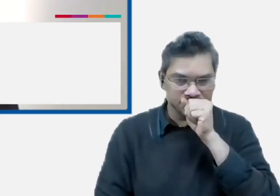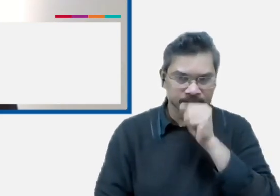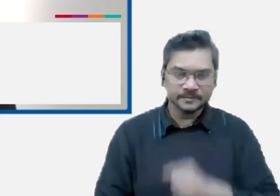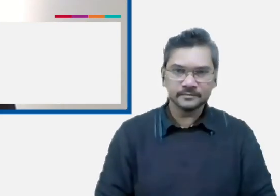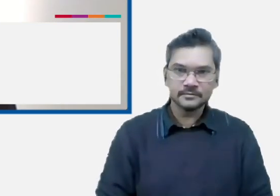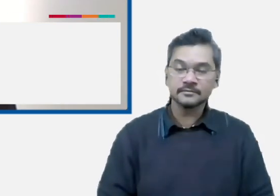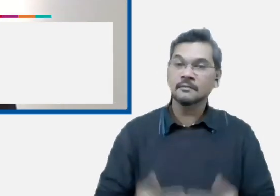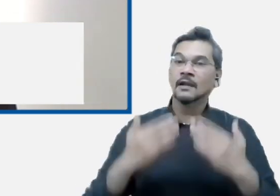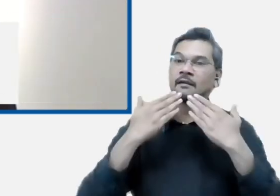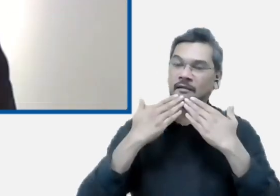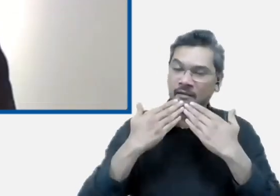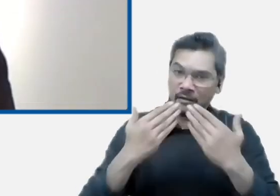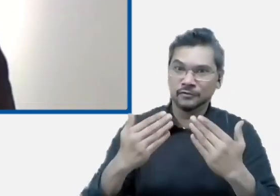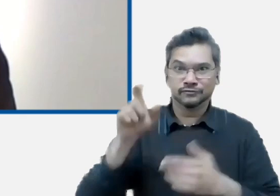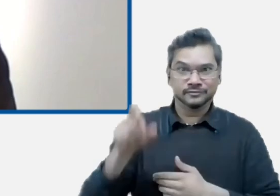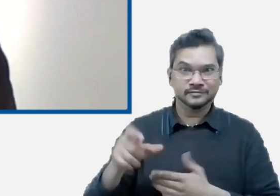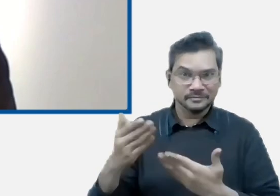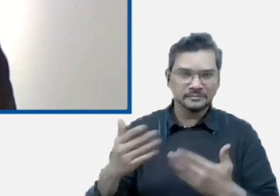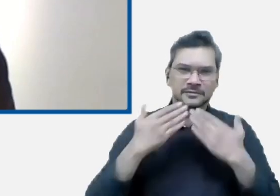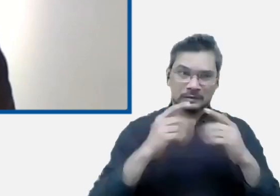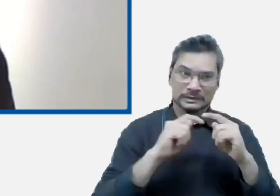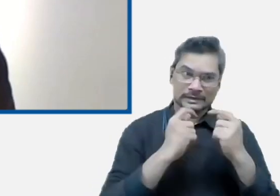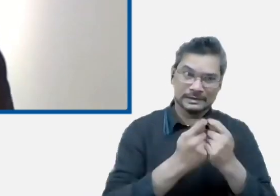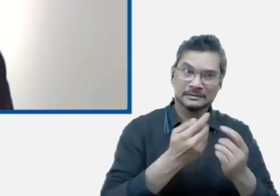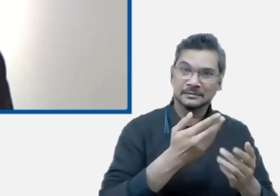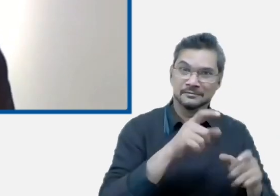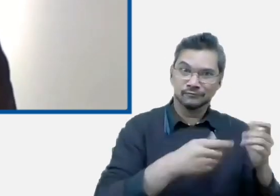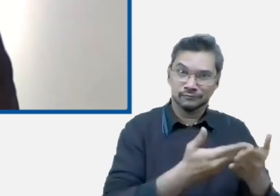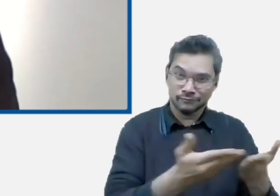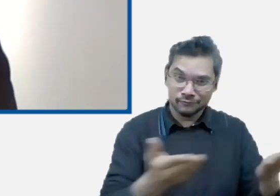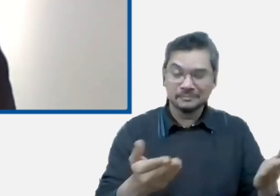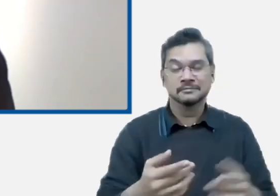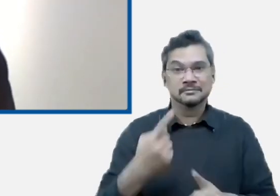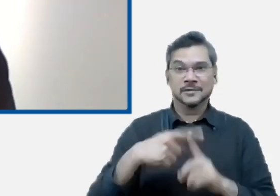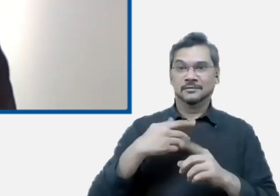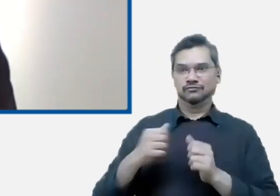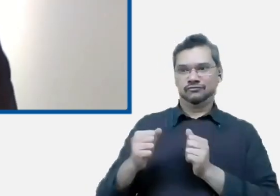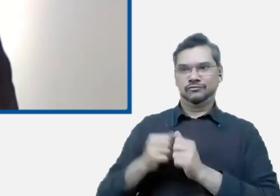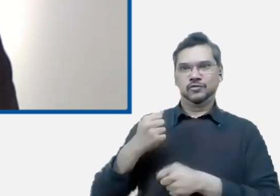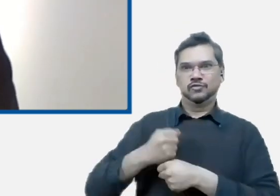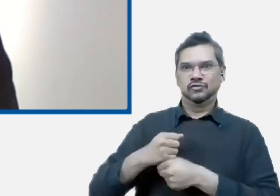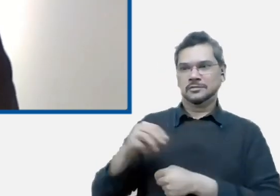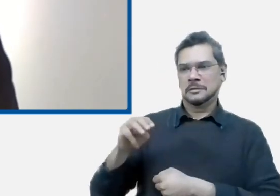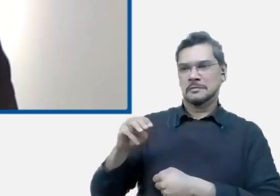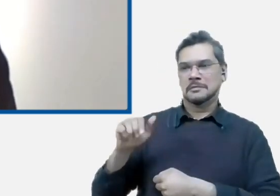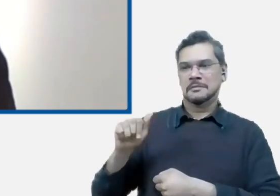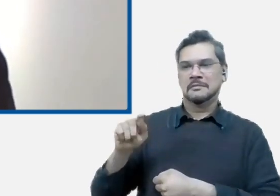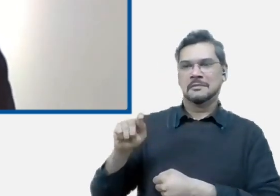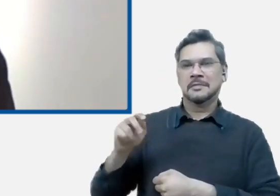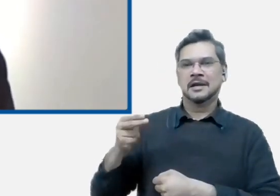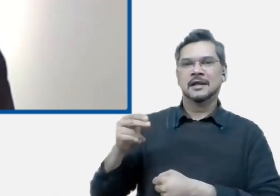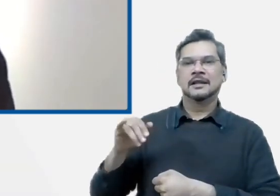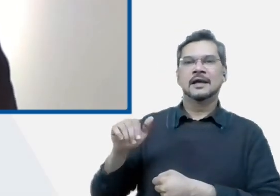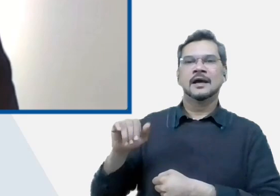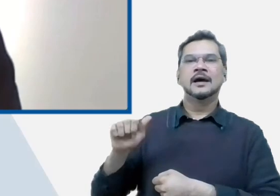to my colleague Mateo Stulo. I have to single him out because he was. I know how many hours he spent behind this and so